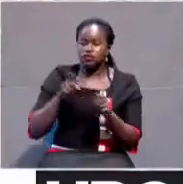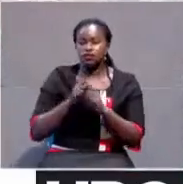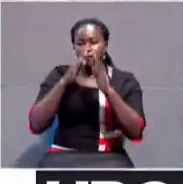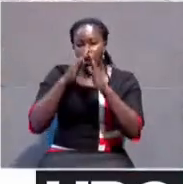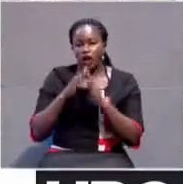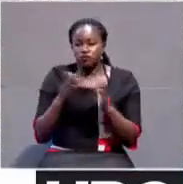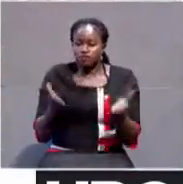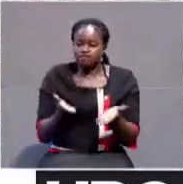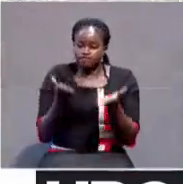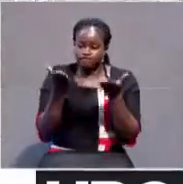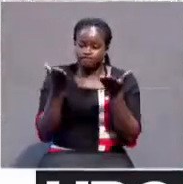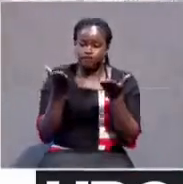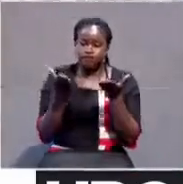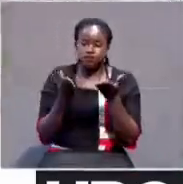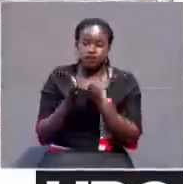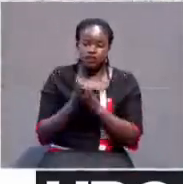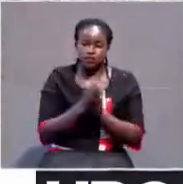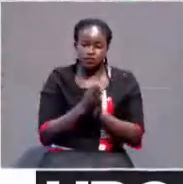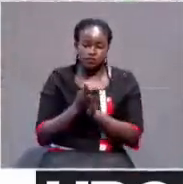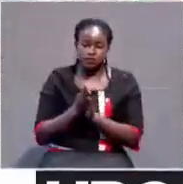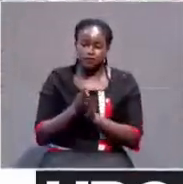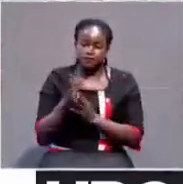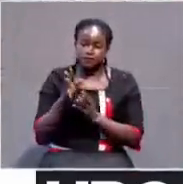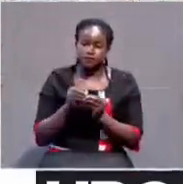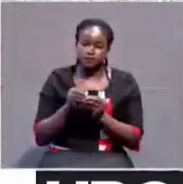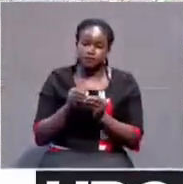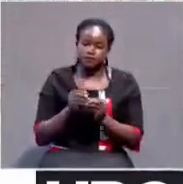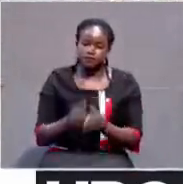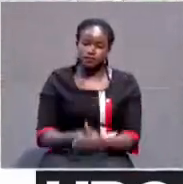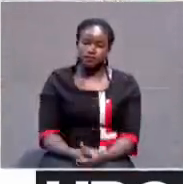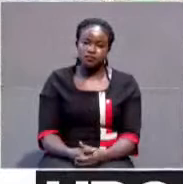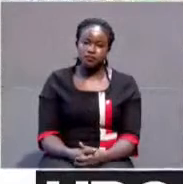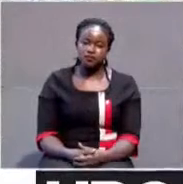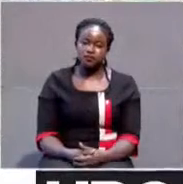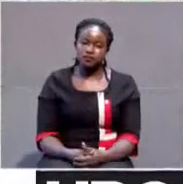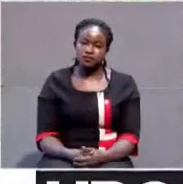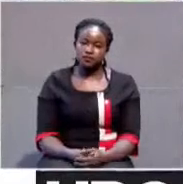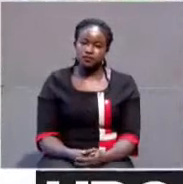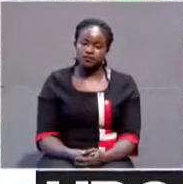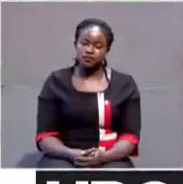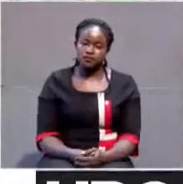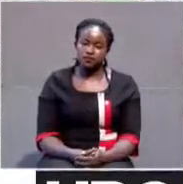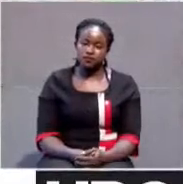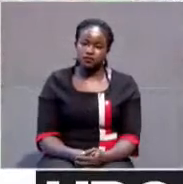housing units. Dorcas Mono, UBC News.